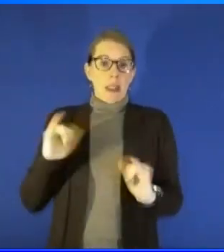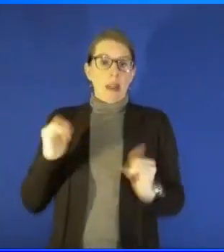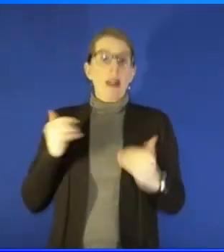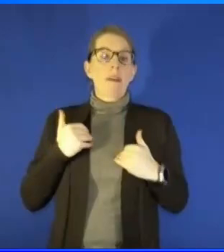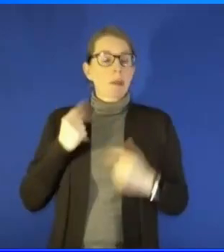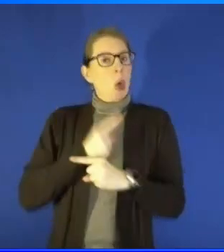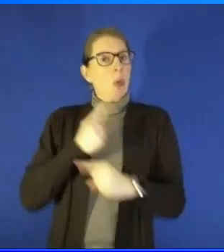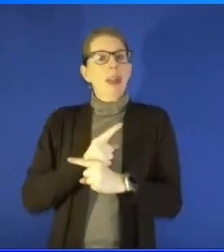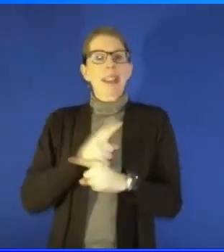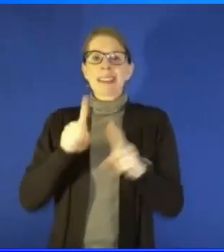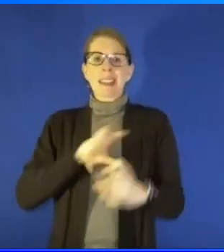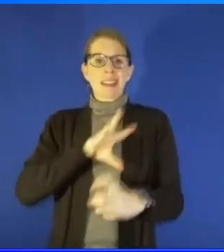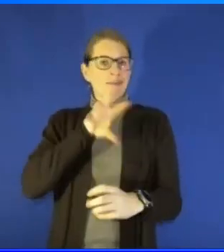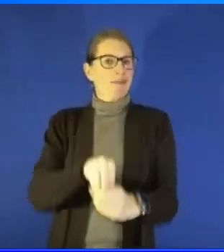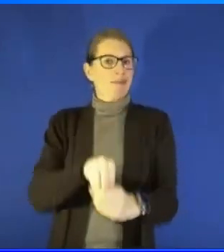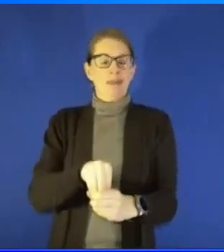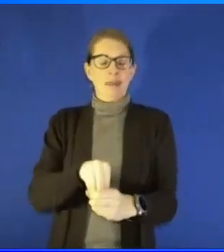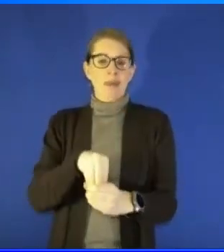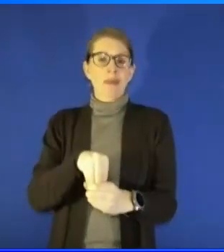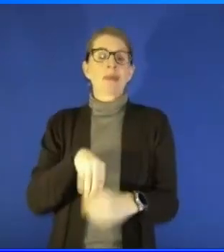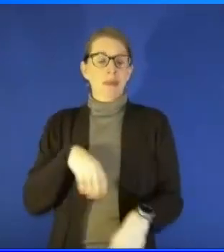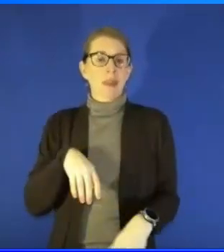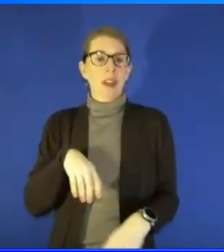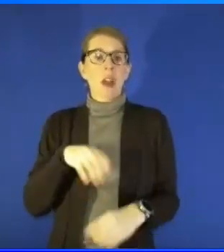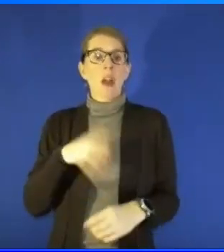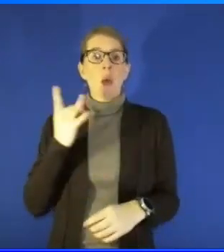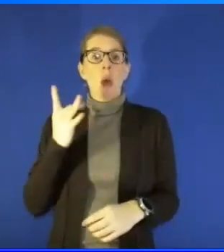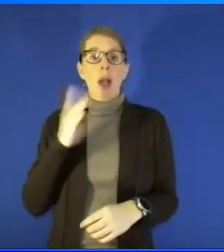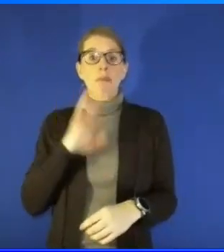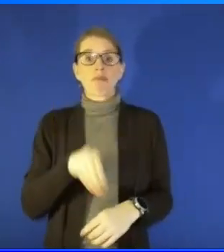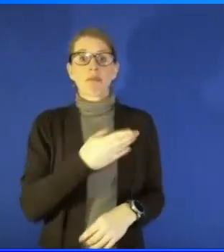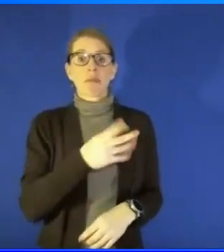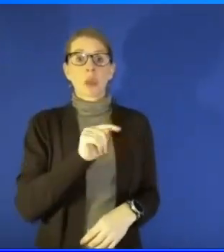you. And that will then give the tools to doctors like